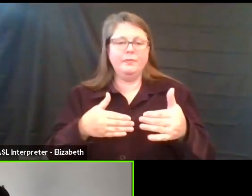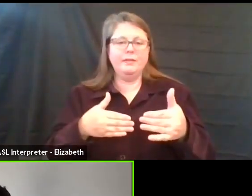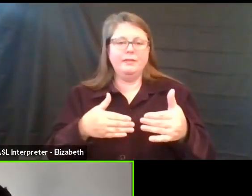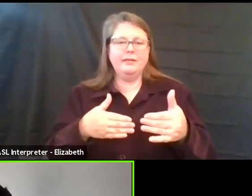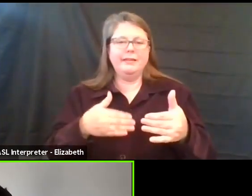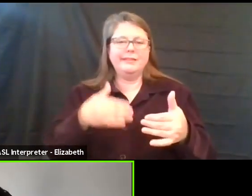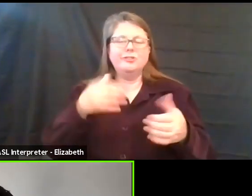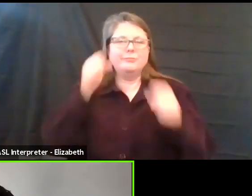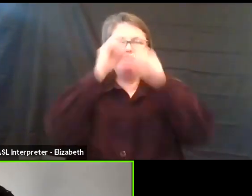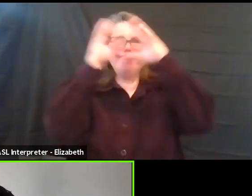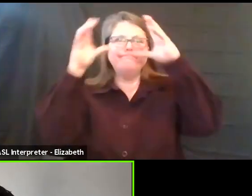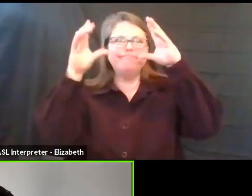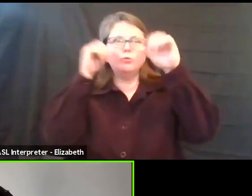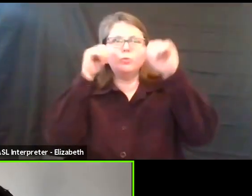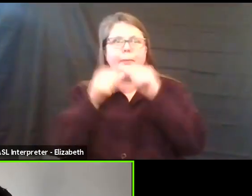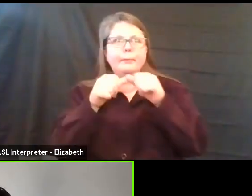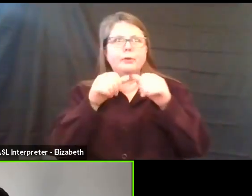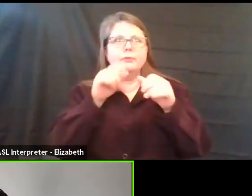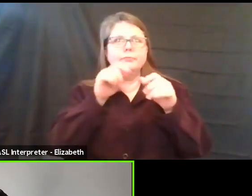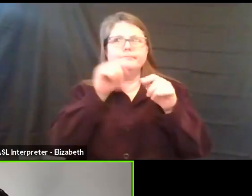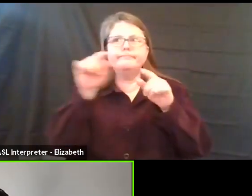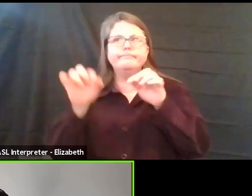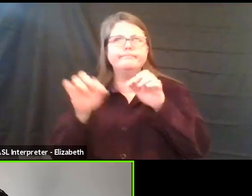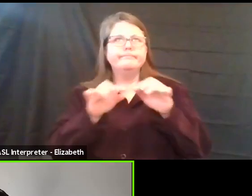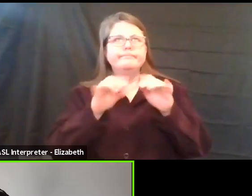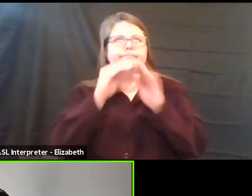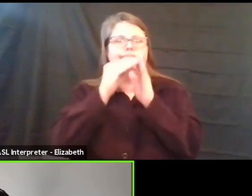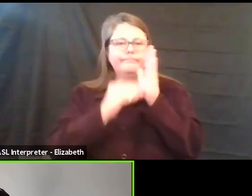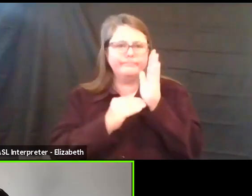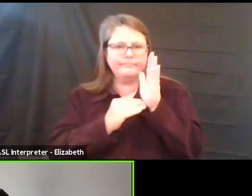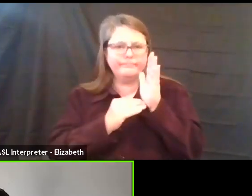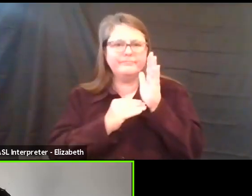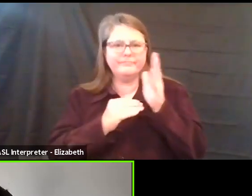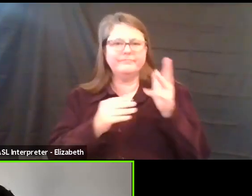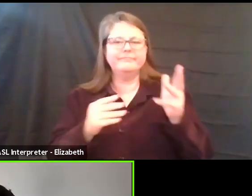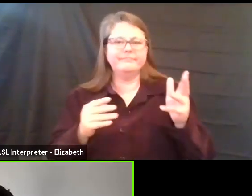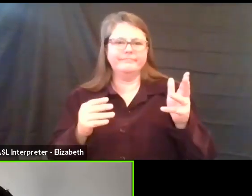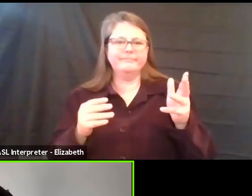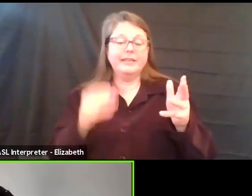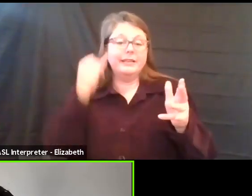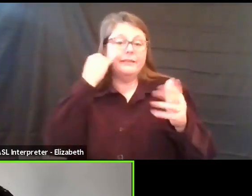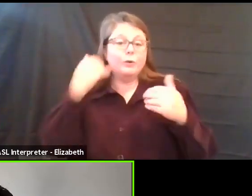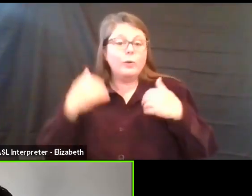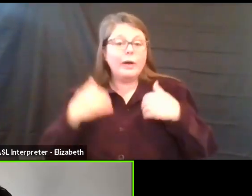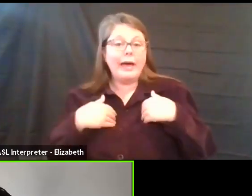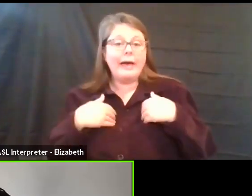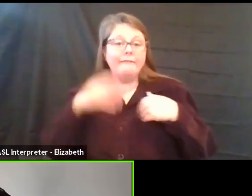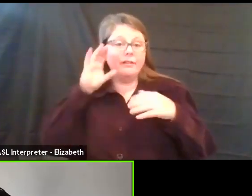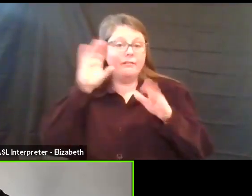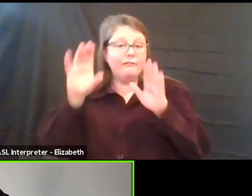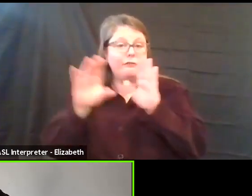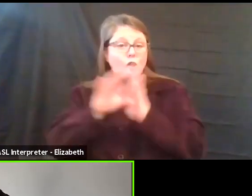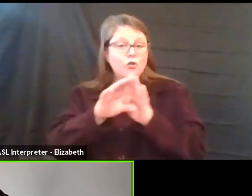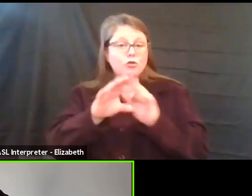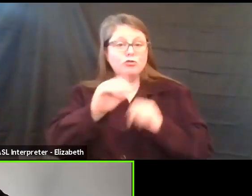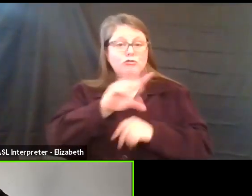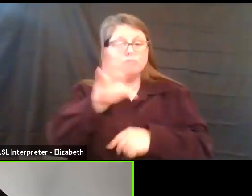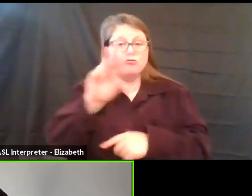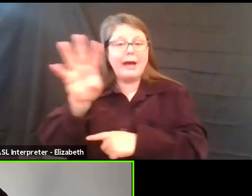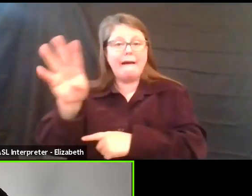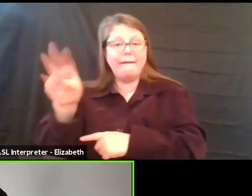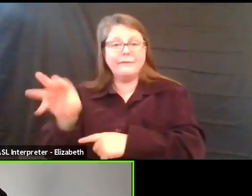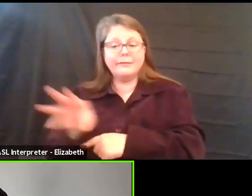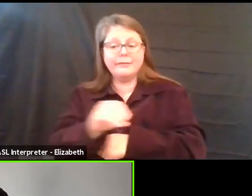an in the cloud photo account, or if you've got any photographs of your house, if you've got an Amazon